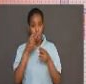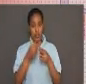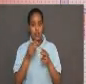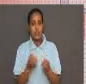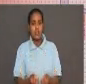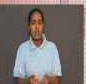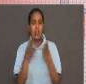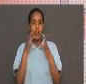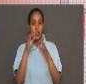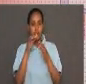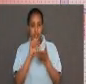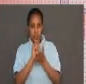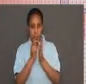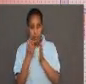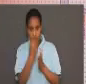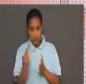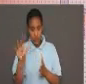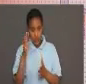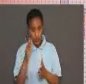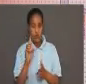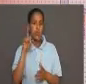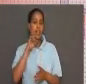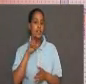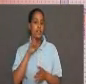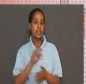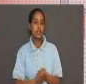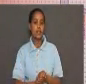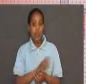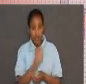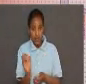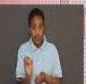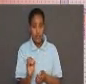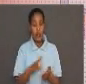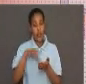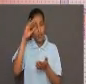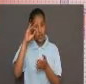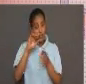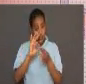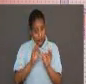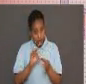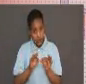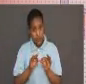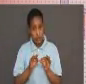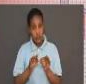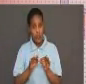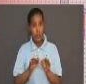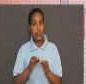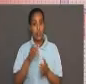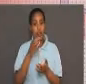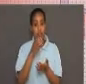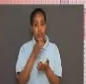several examples of each kind of plastic and learned the definition of a